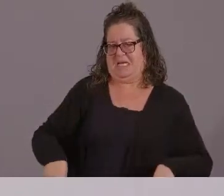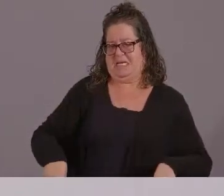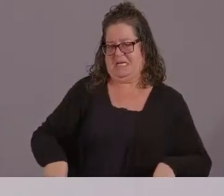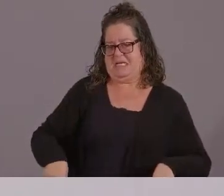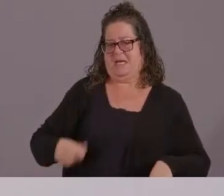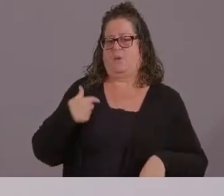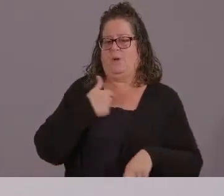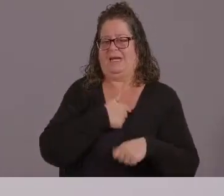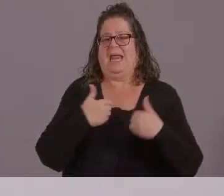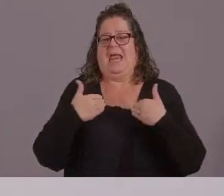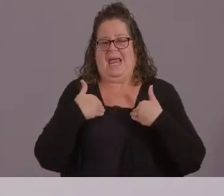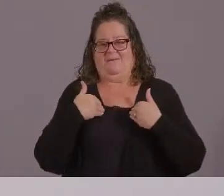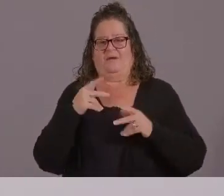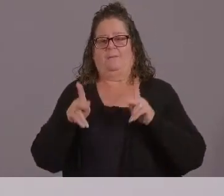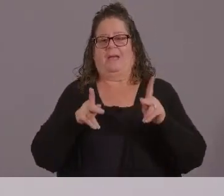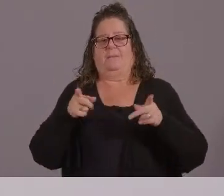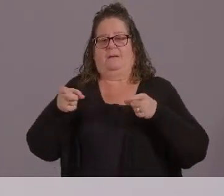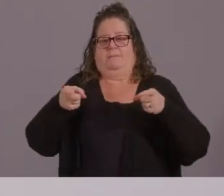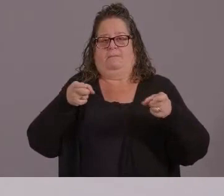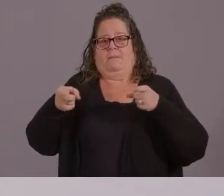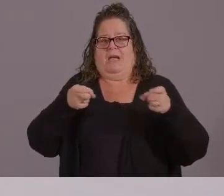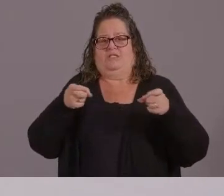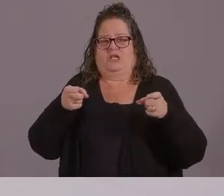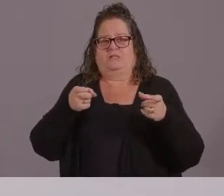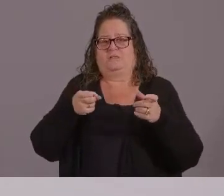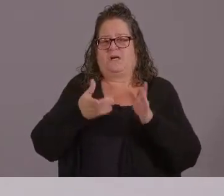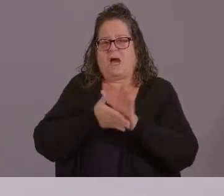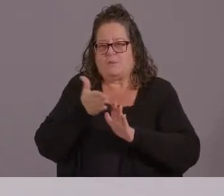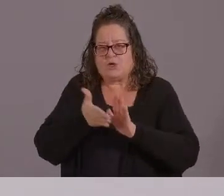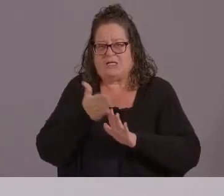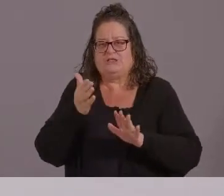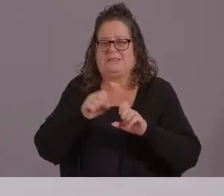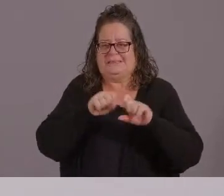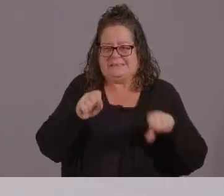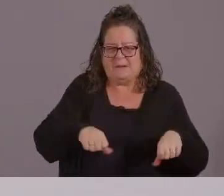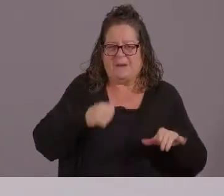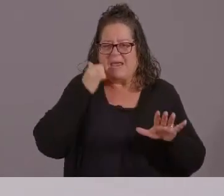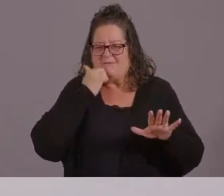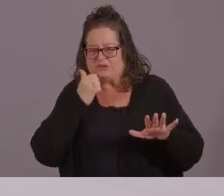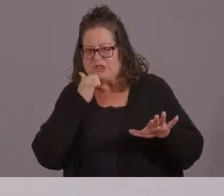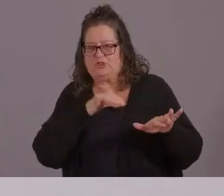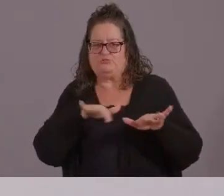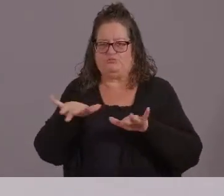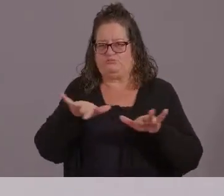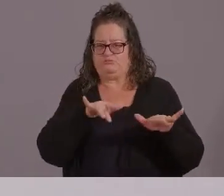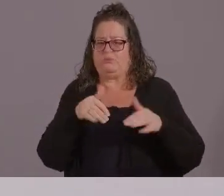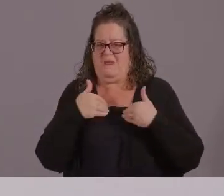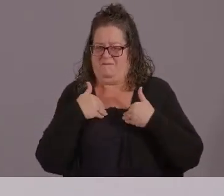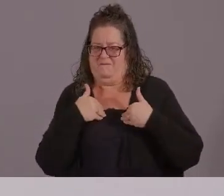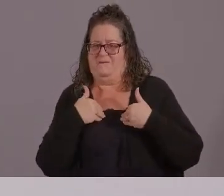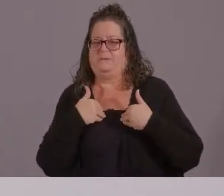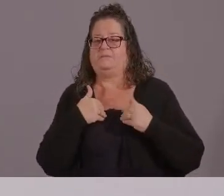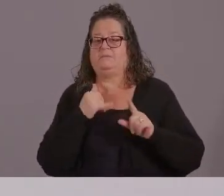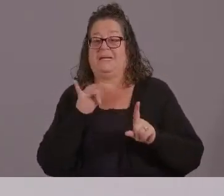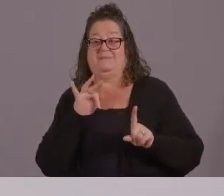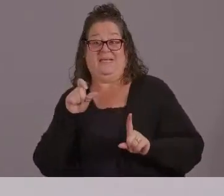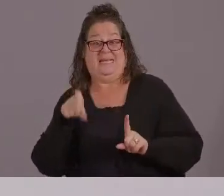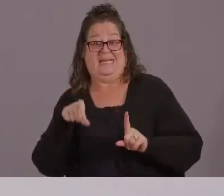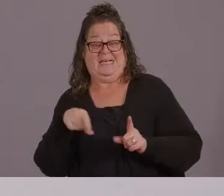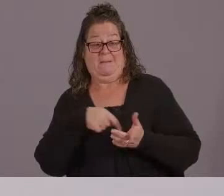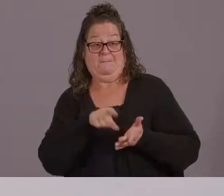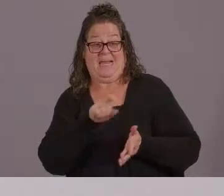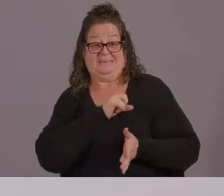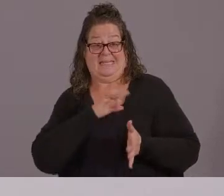logistics and the operations of those sites on sites that can activate and bring in paid staff. So that would be the plan if we weren't able